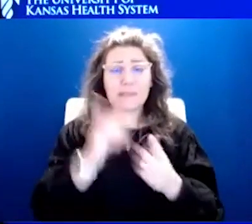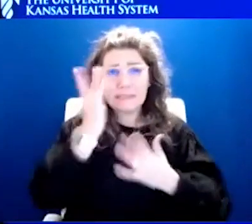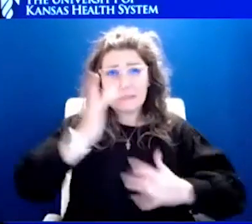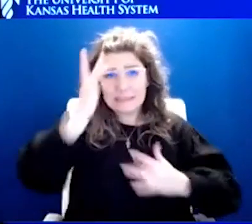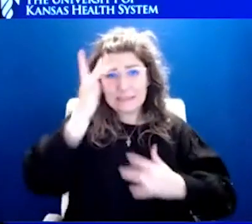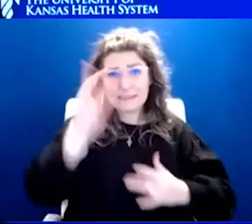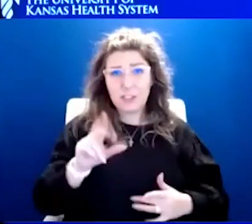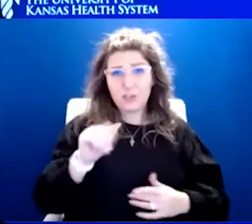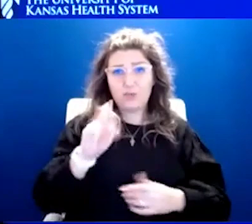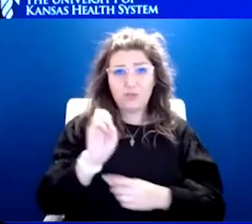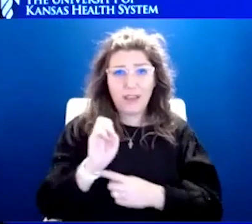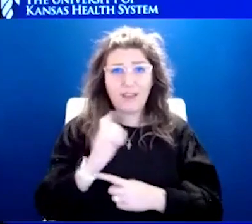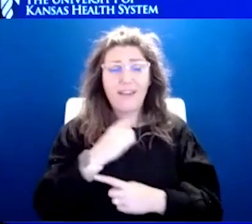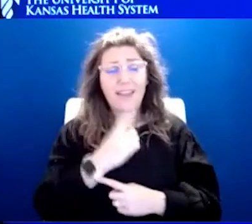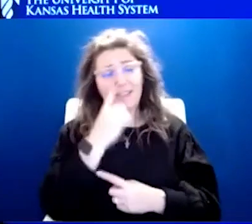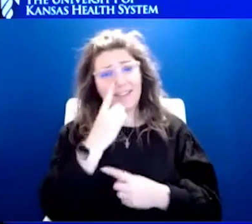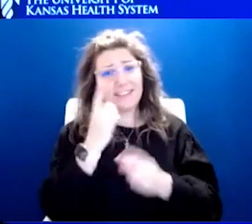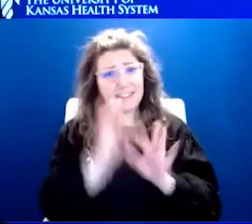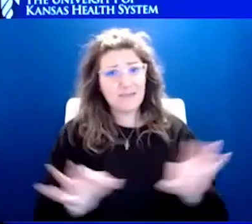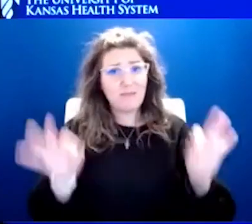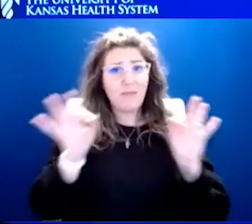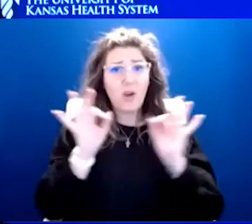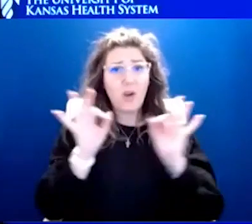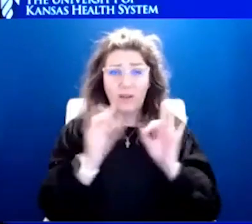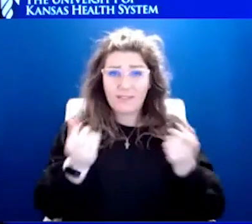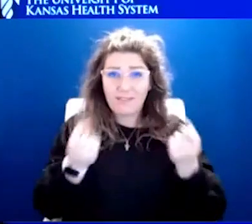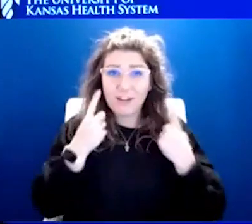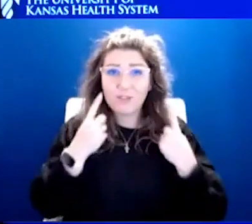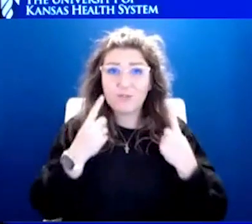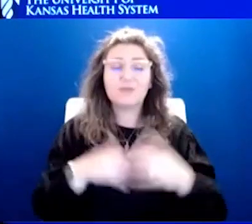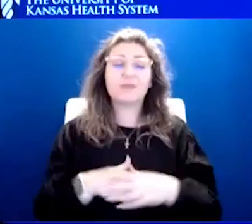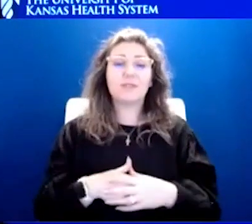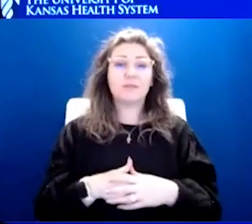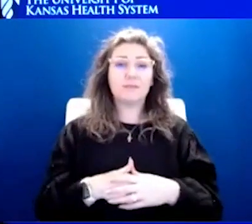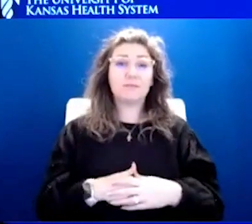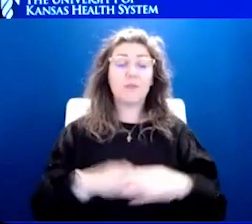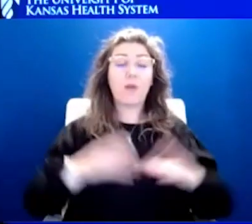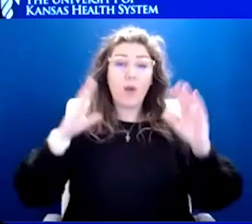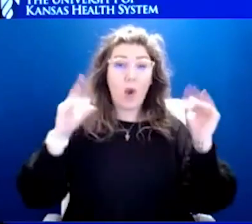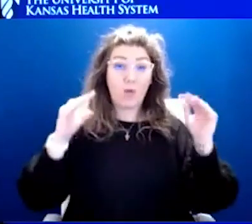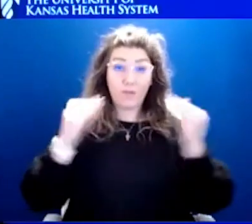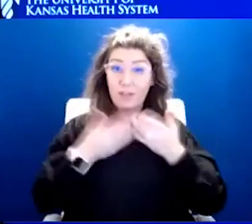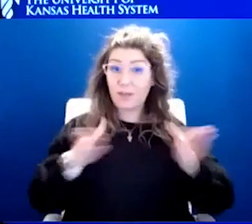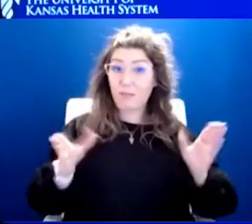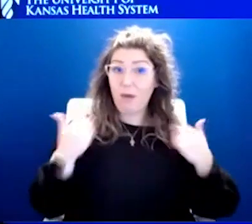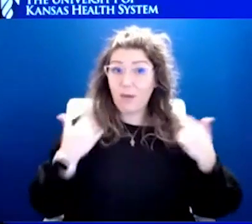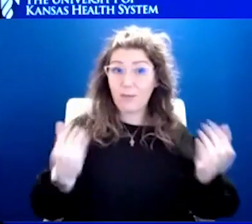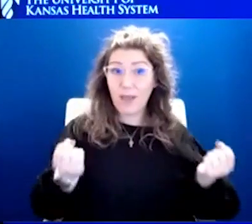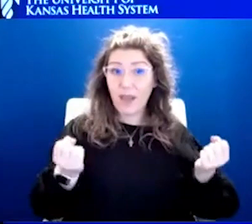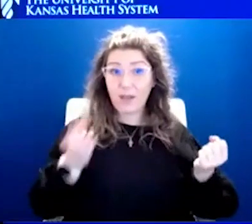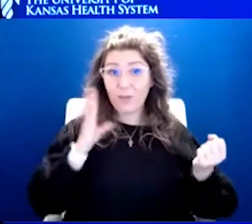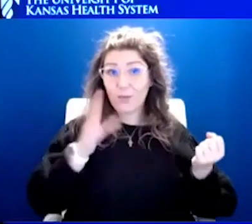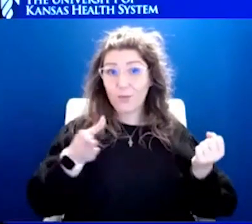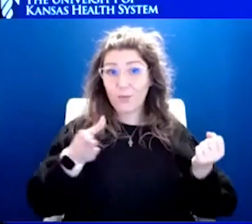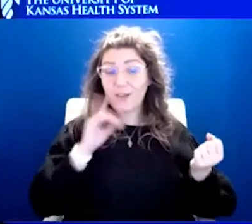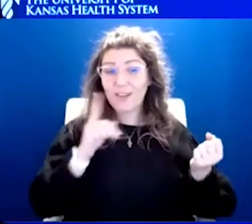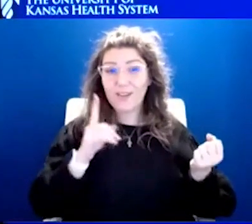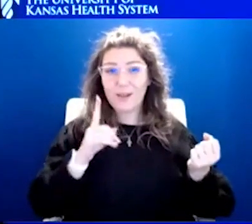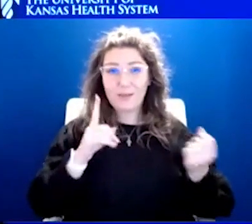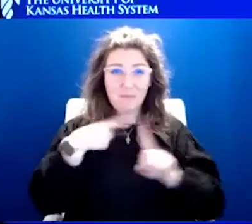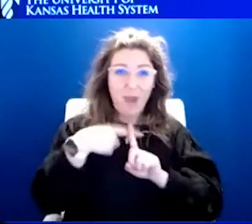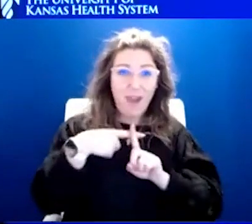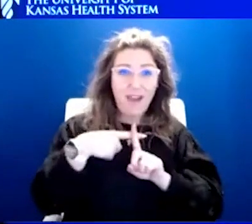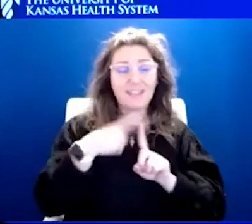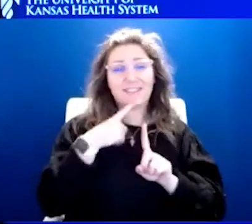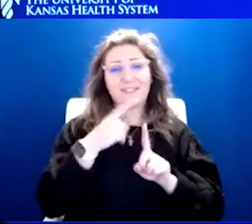So I think it's important to understand that. And, you know, hopefully public health will turn around and we can keep all of